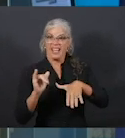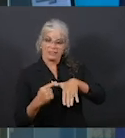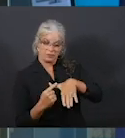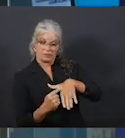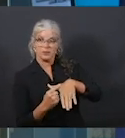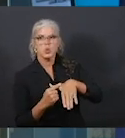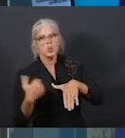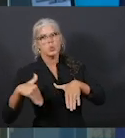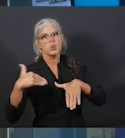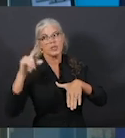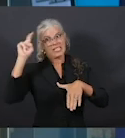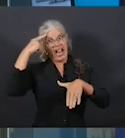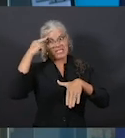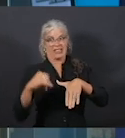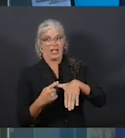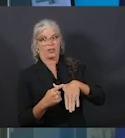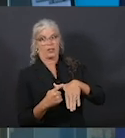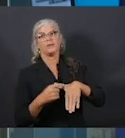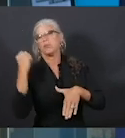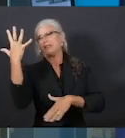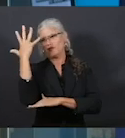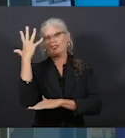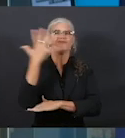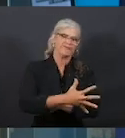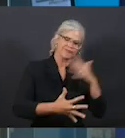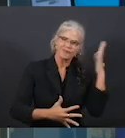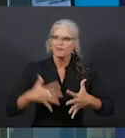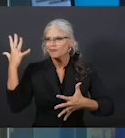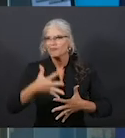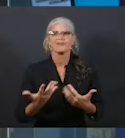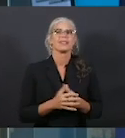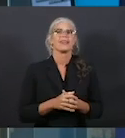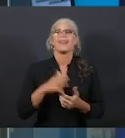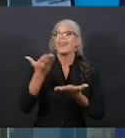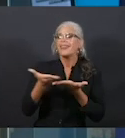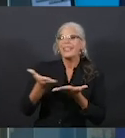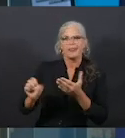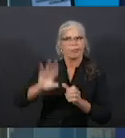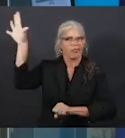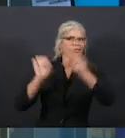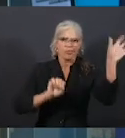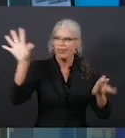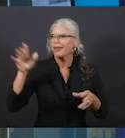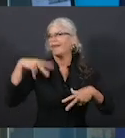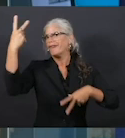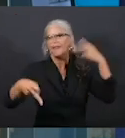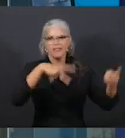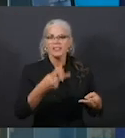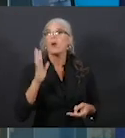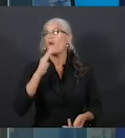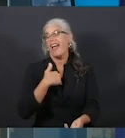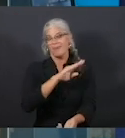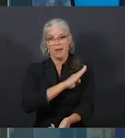Tallahassee. There's going to be a lot of trees that are going to fall down. You're going to have debris. You are going to have power interruptions. So just